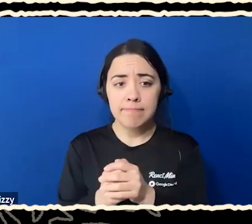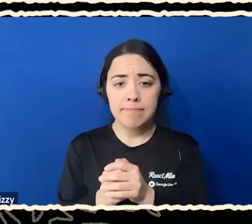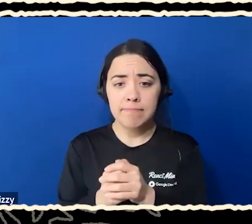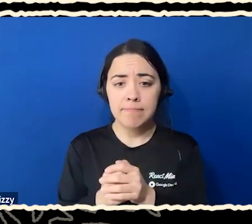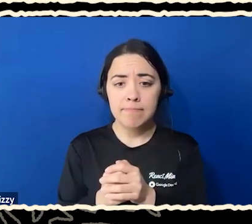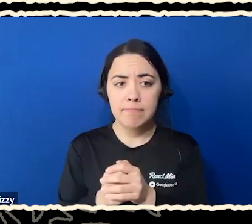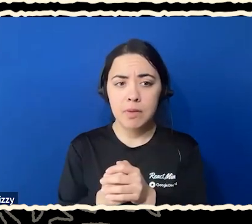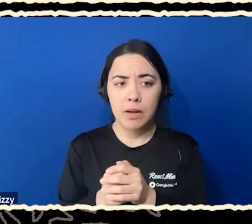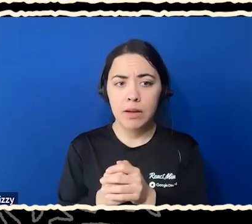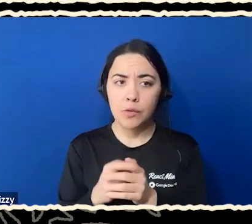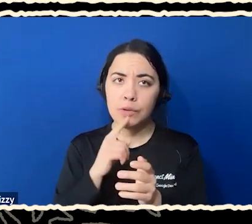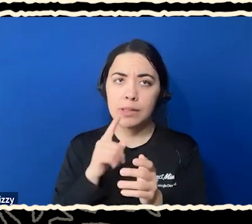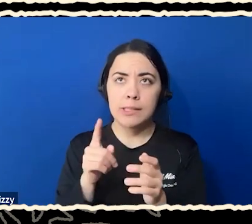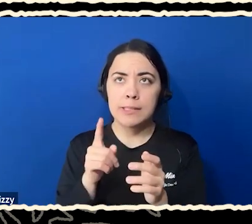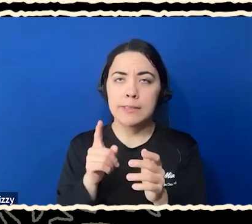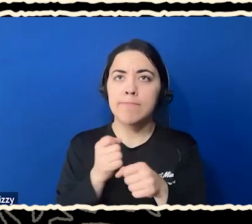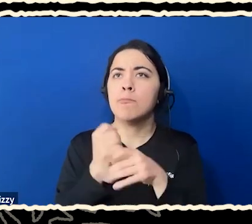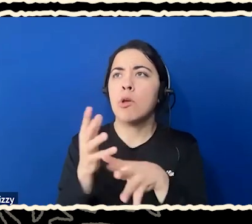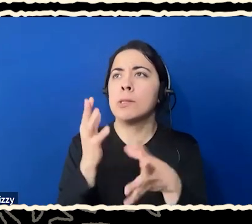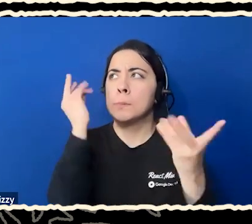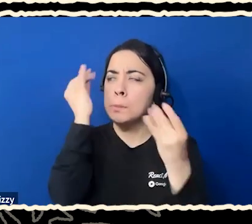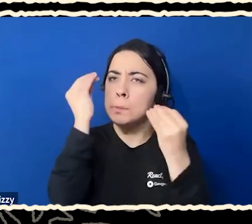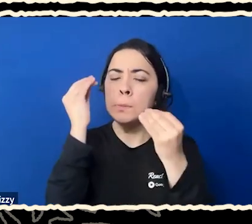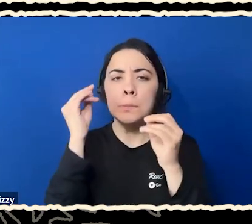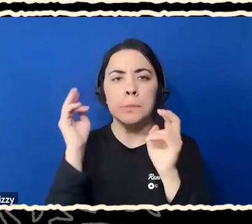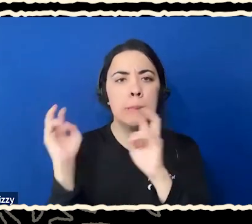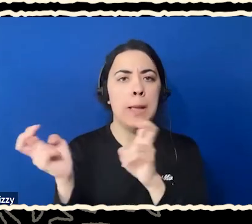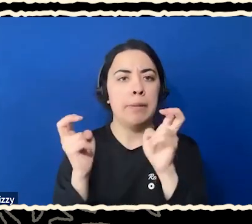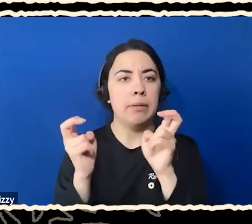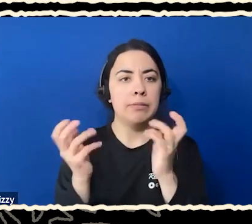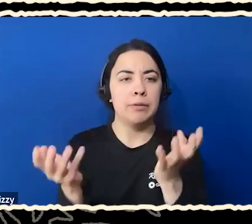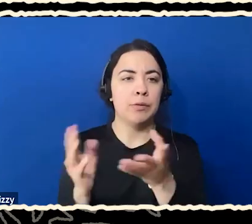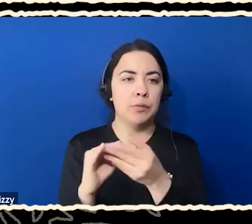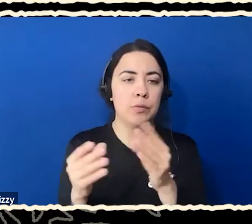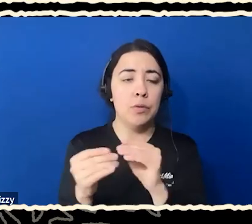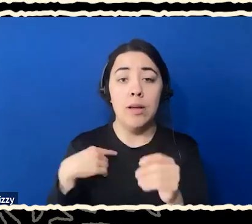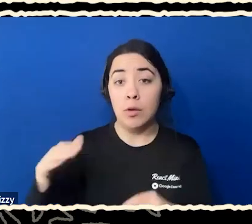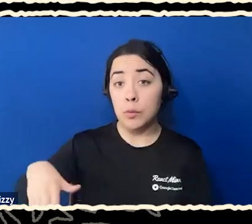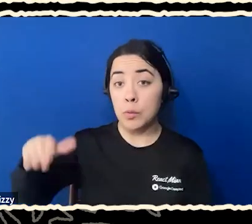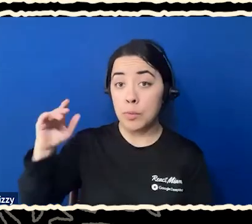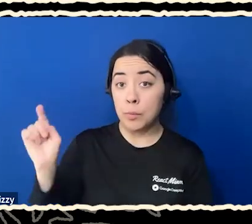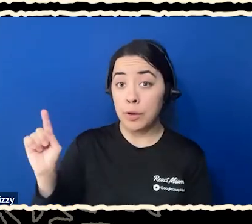provocative topic, I guess. And here's the story. I grew up in Cuba.